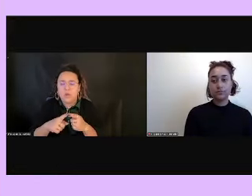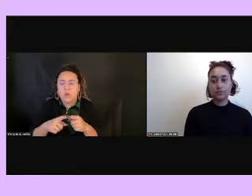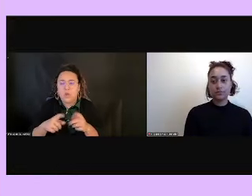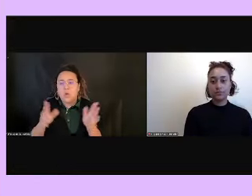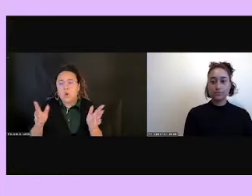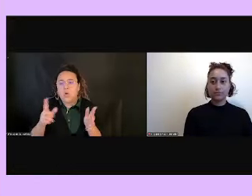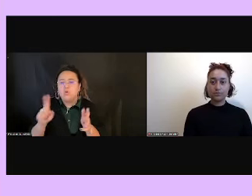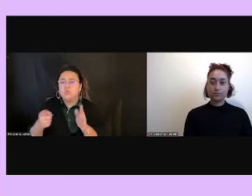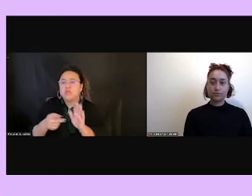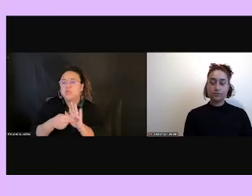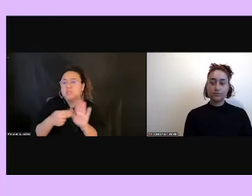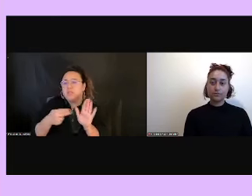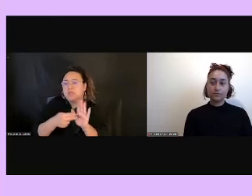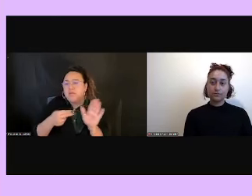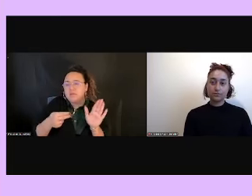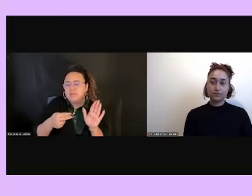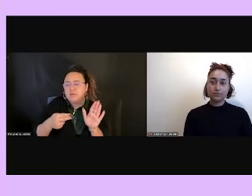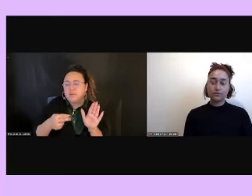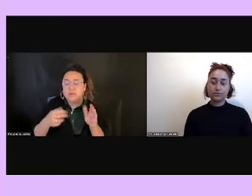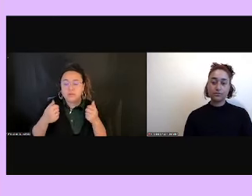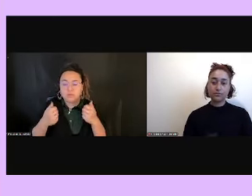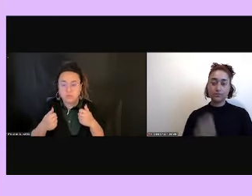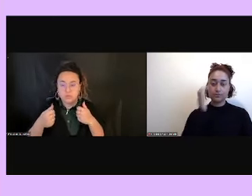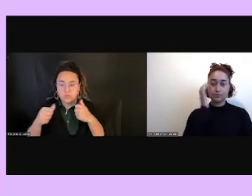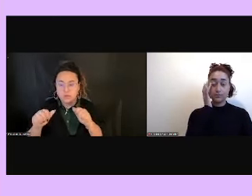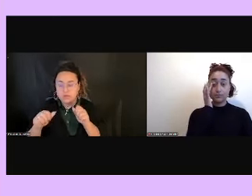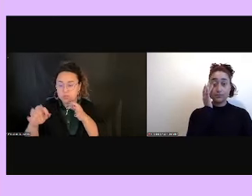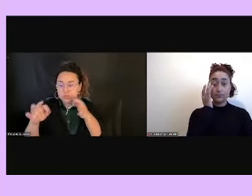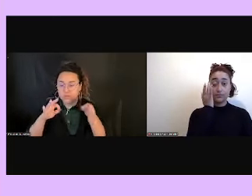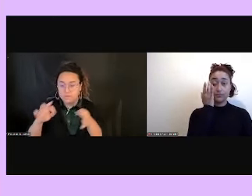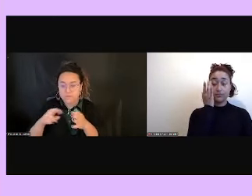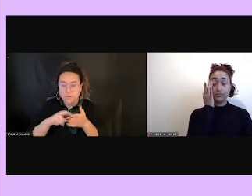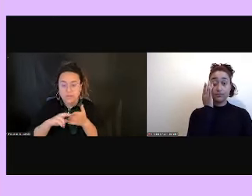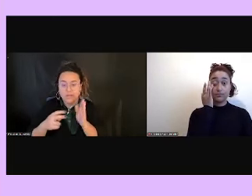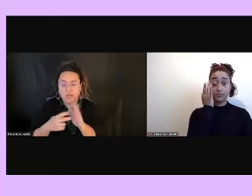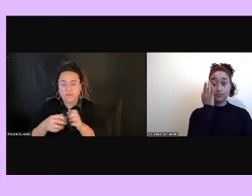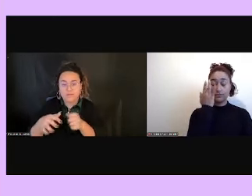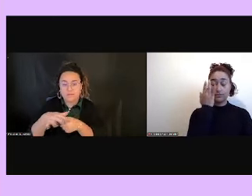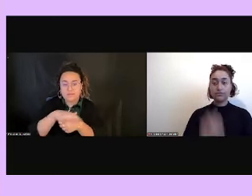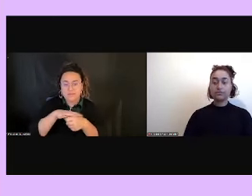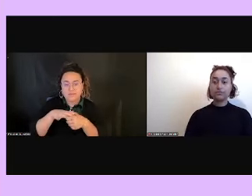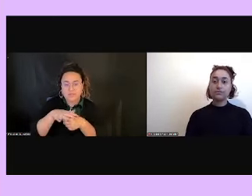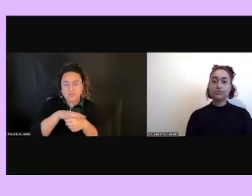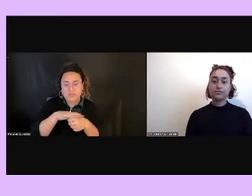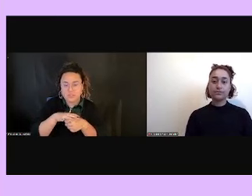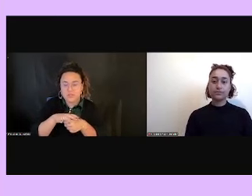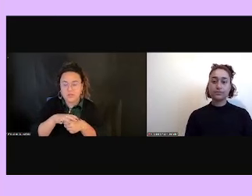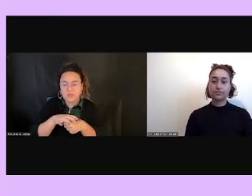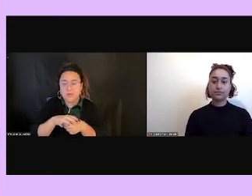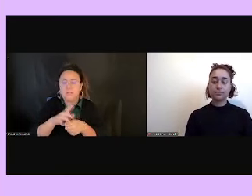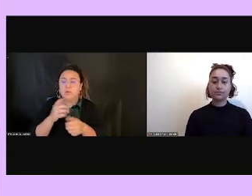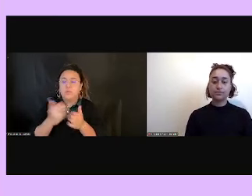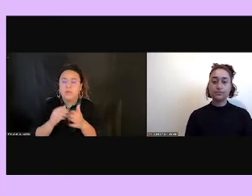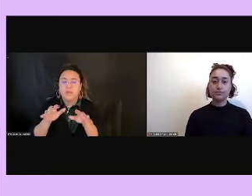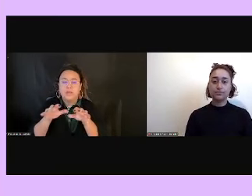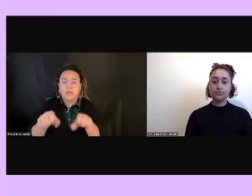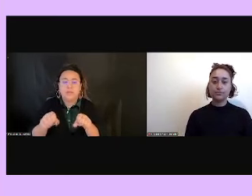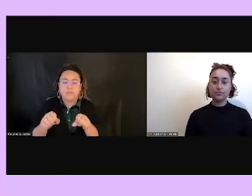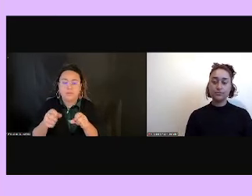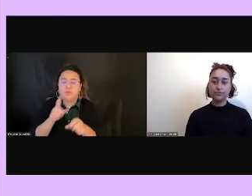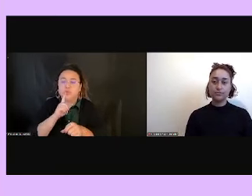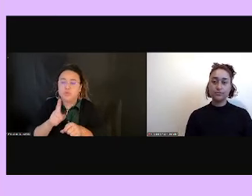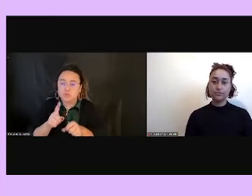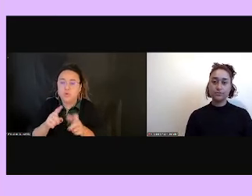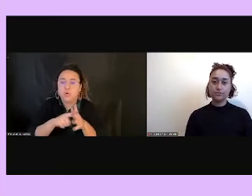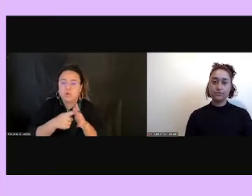classification and trying to define a sector, but really reclaiming the true origins of both